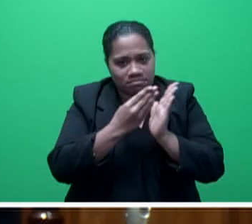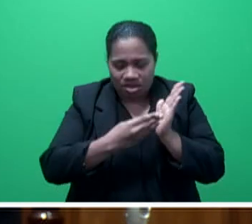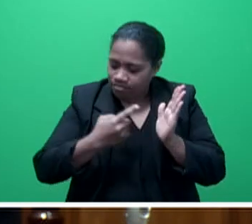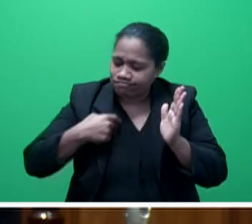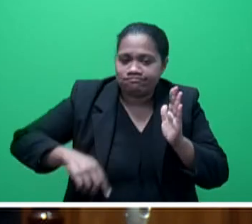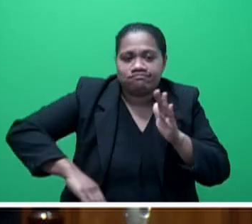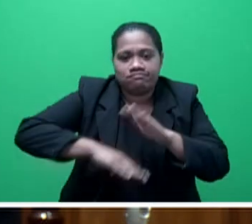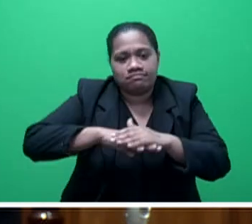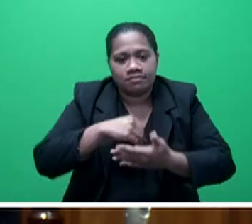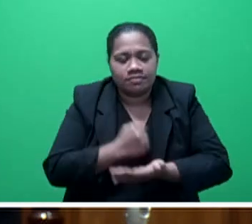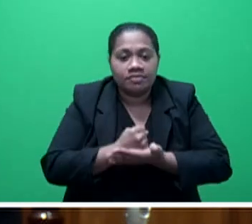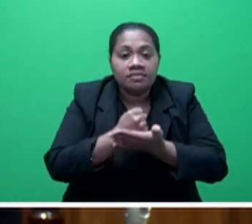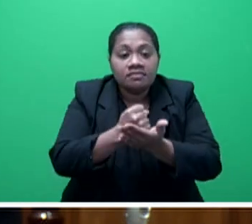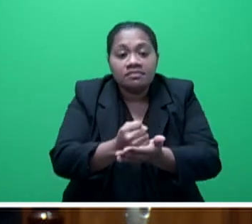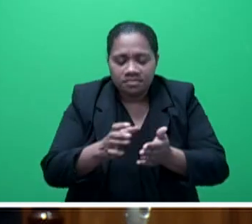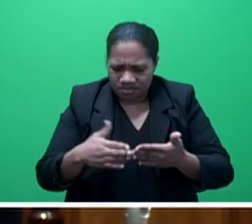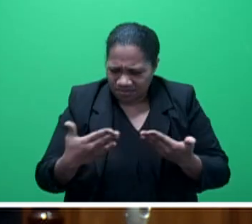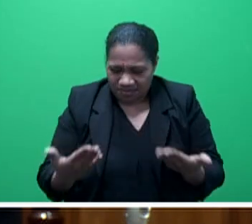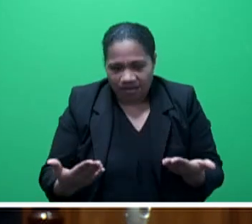are not usual times.